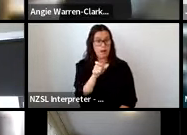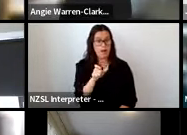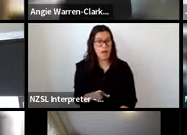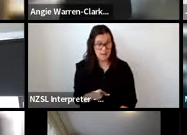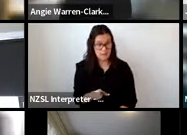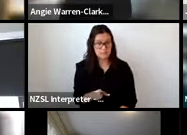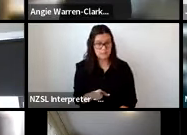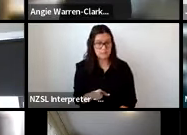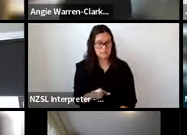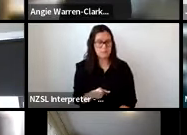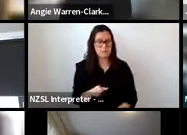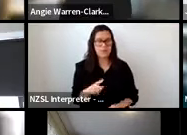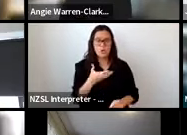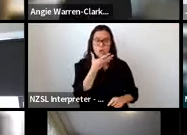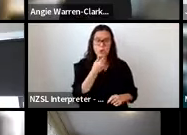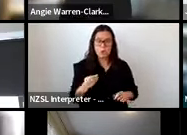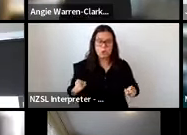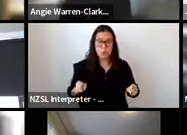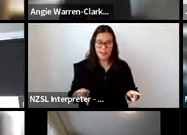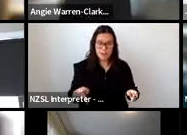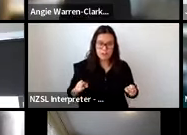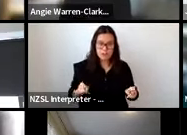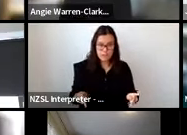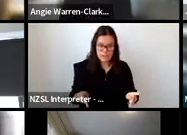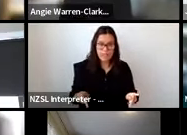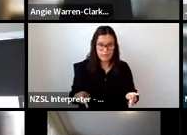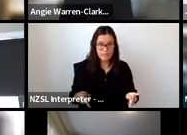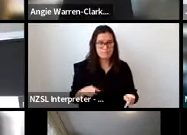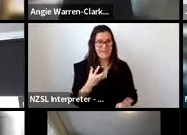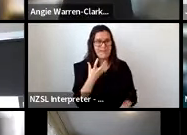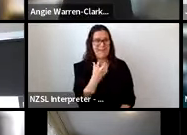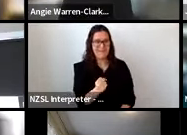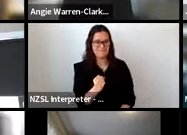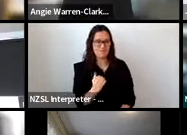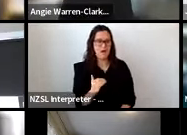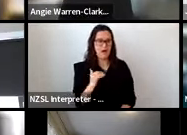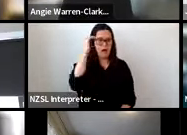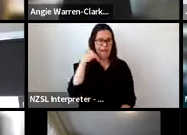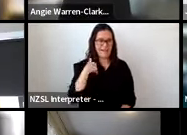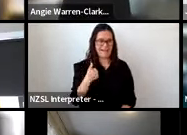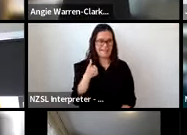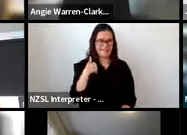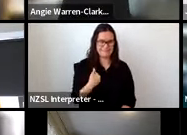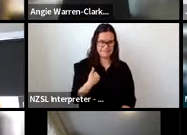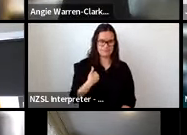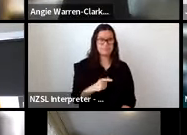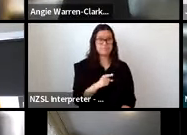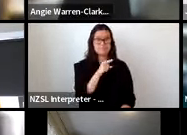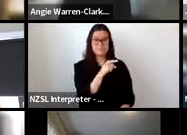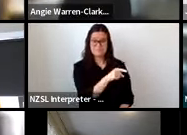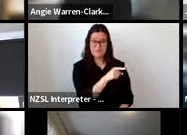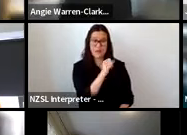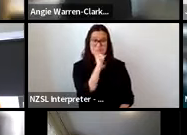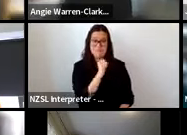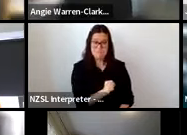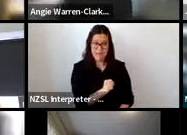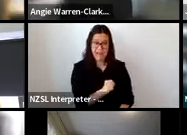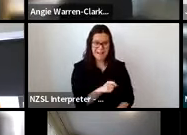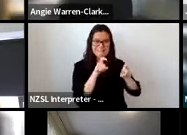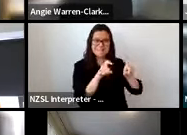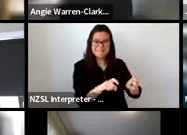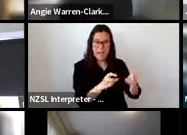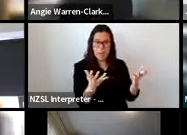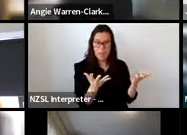a wheelchair, has high needs, and he is currently staying on a